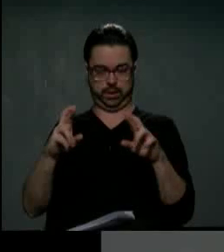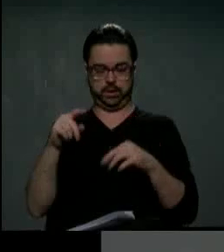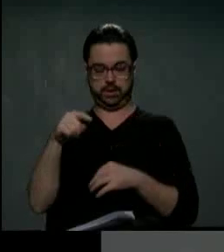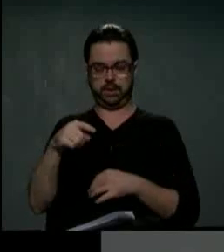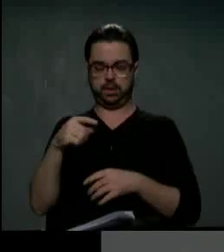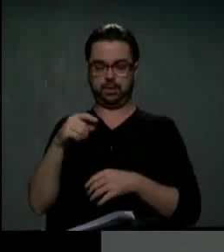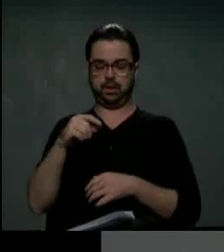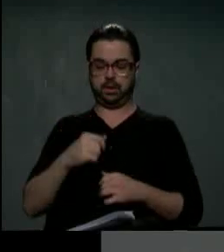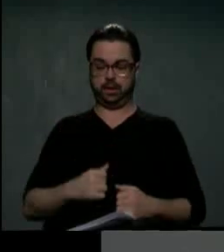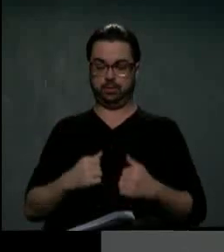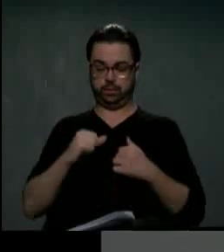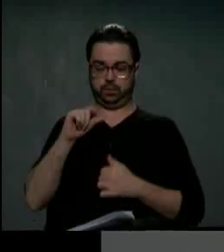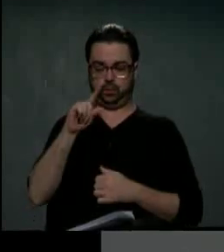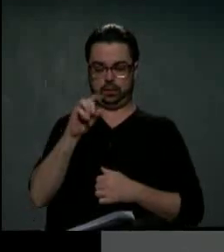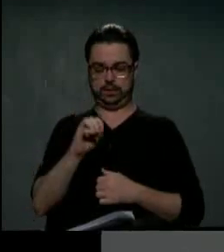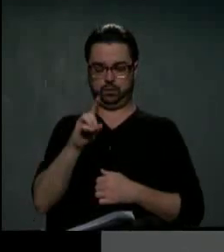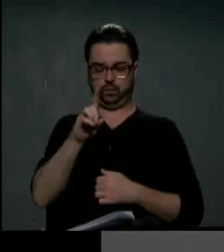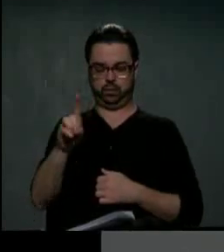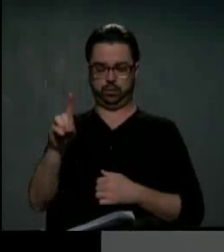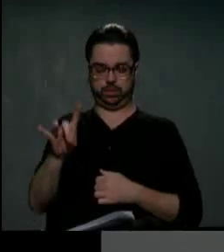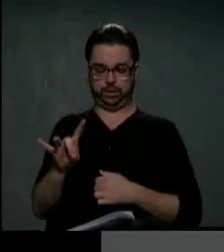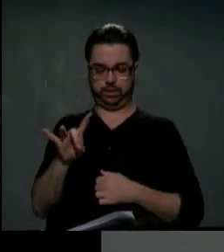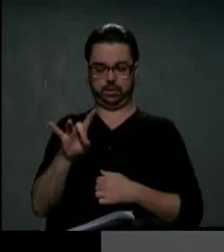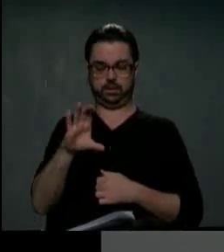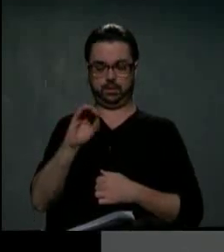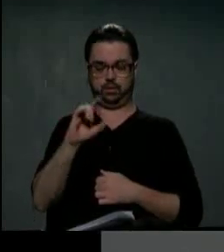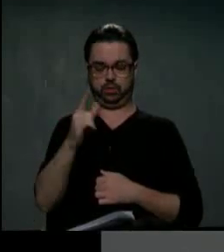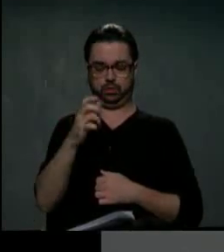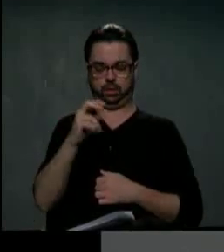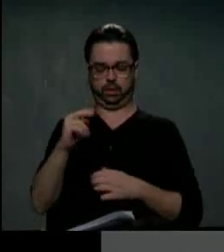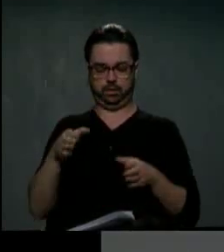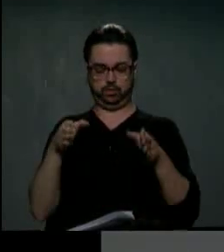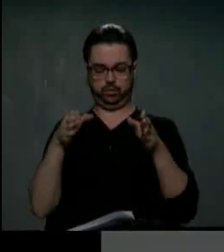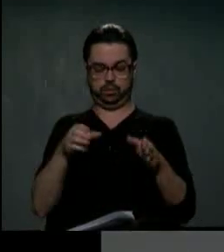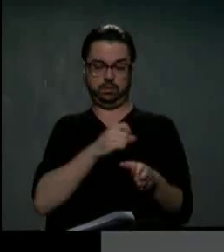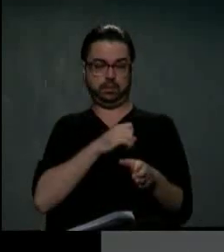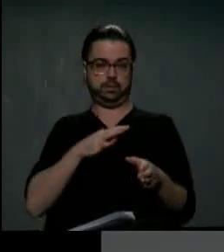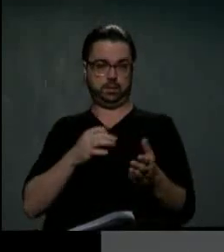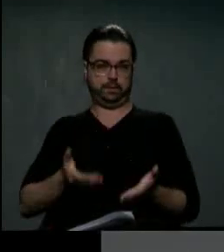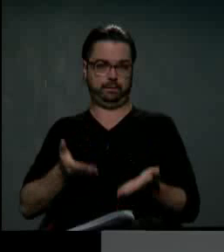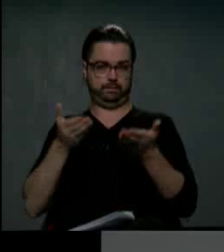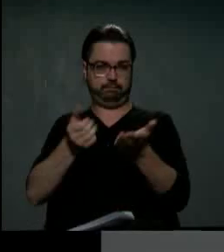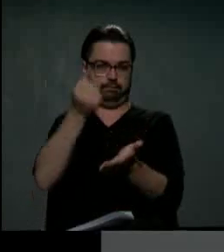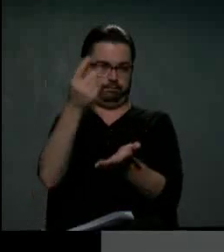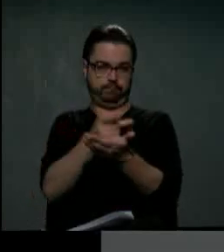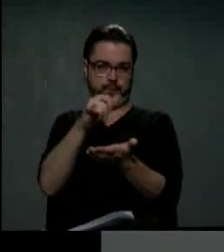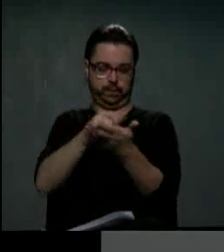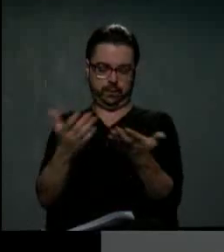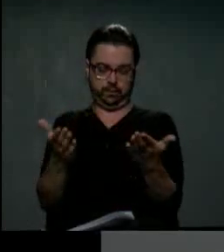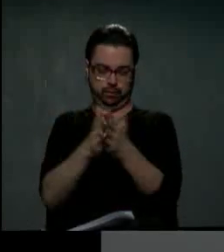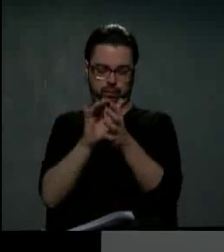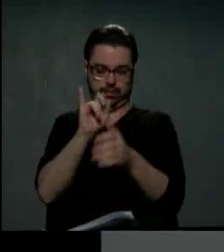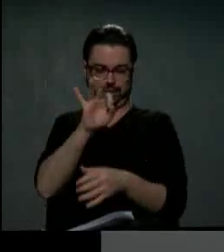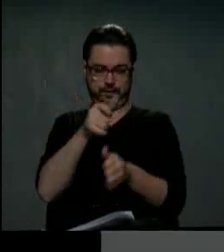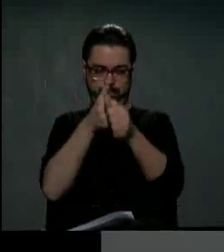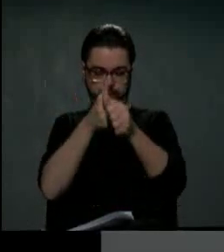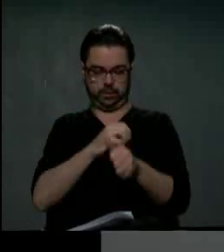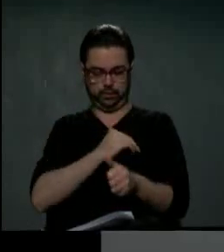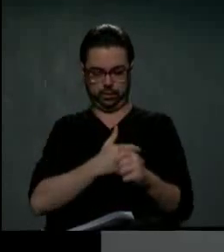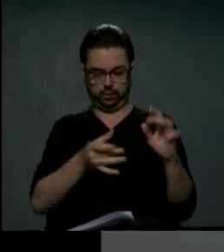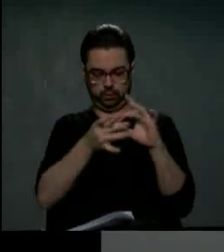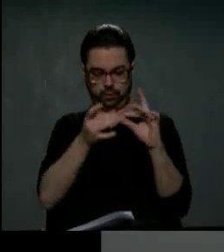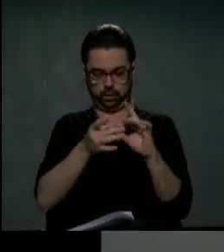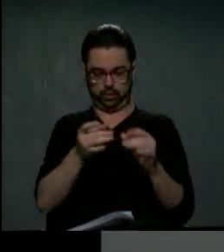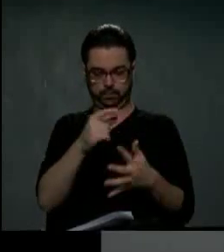Glenn Road. Staff recommends approval of the request, subject to compliance with the following conditions. compliance with the comments and conditions as outlined in